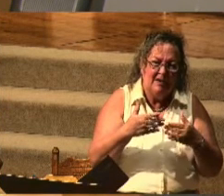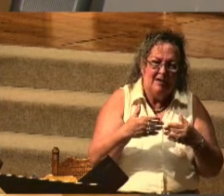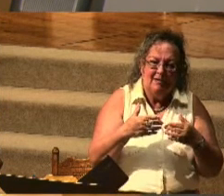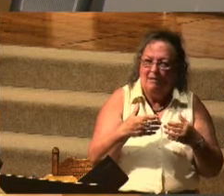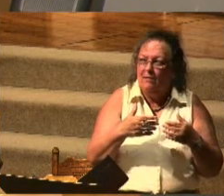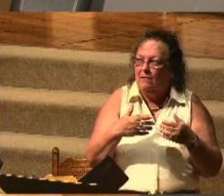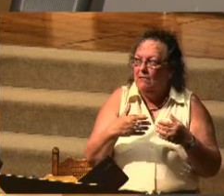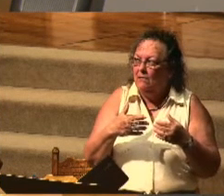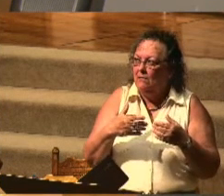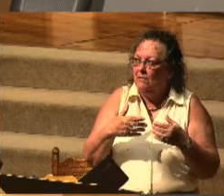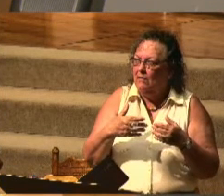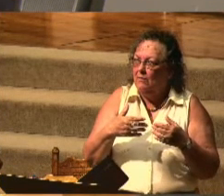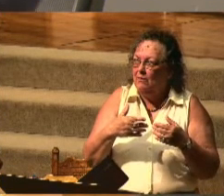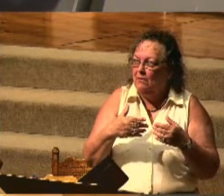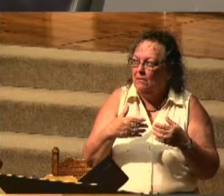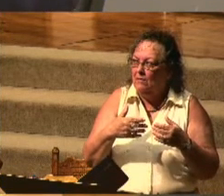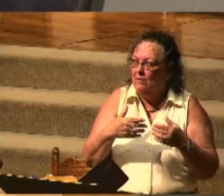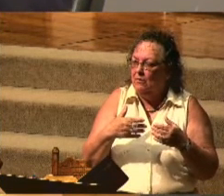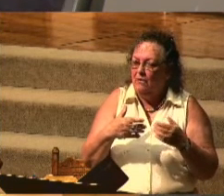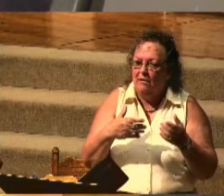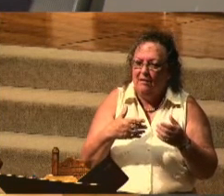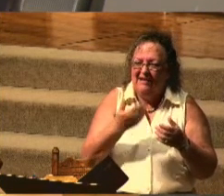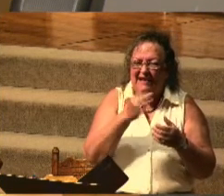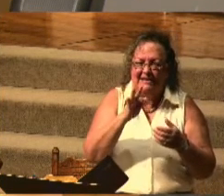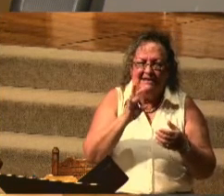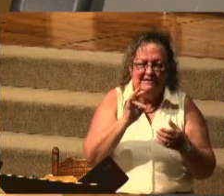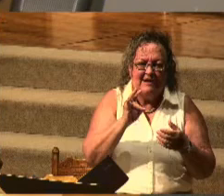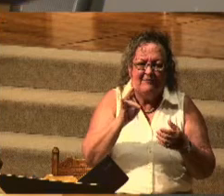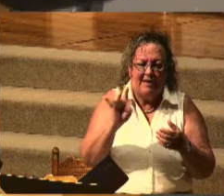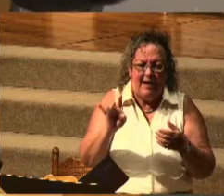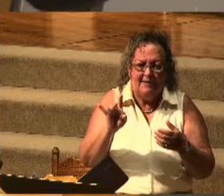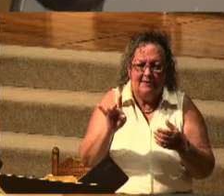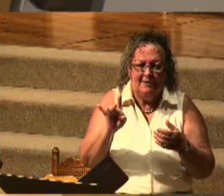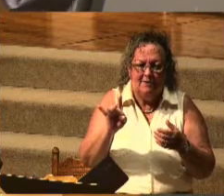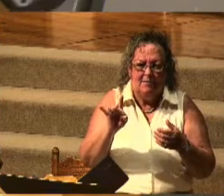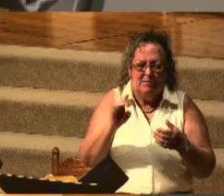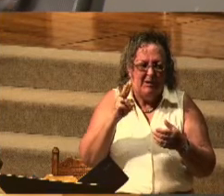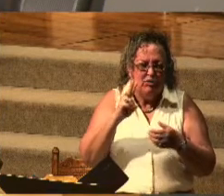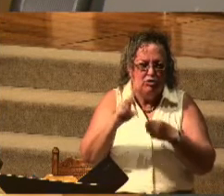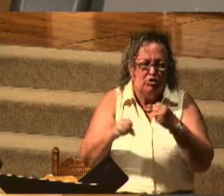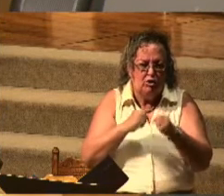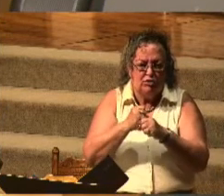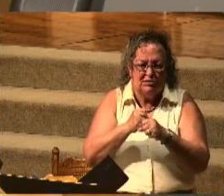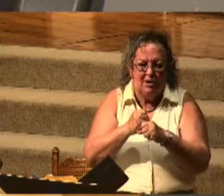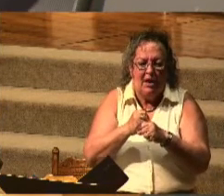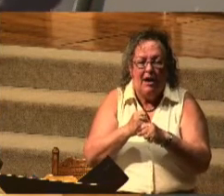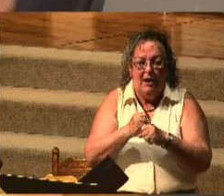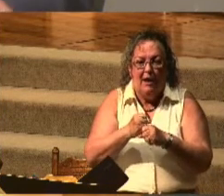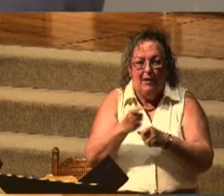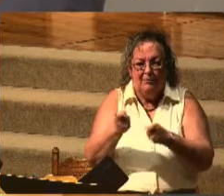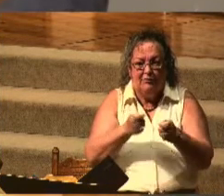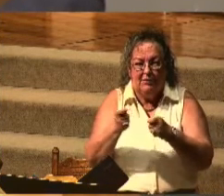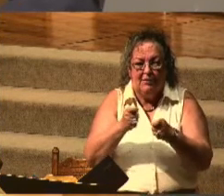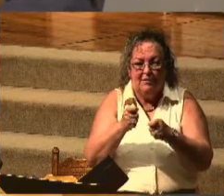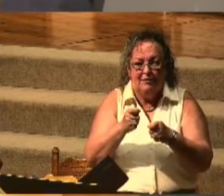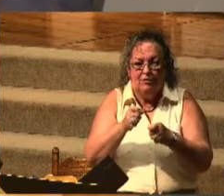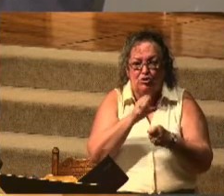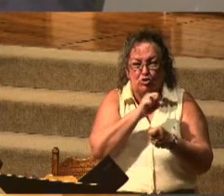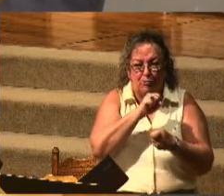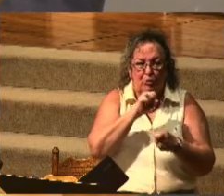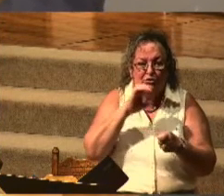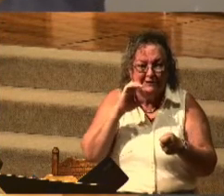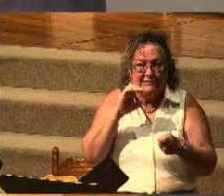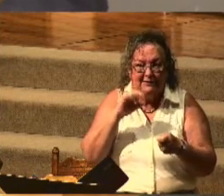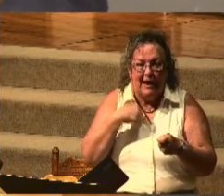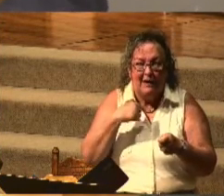78, 2 years in. And I had started running the Super 60 program. So you know,